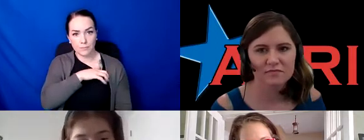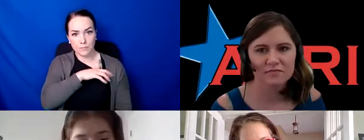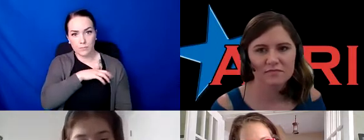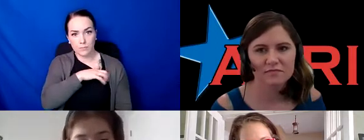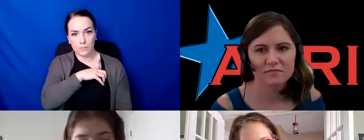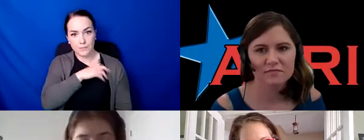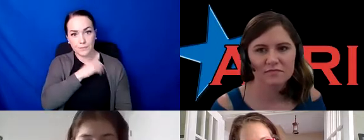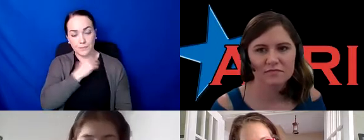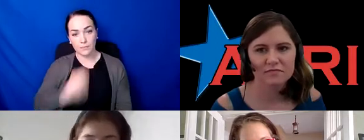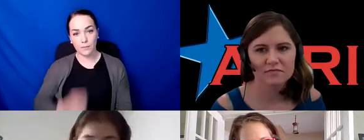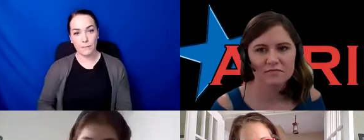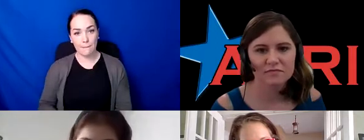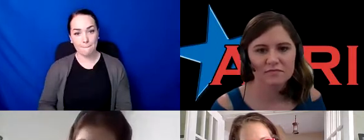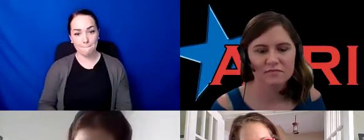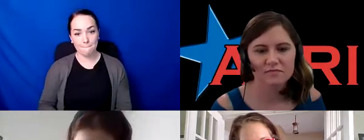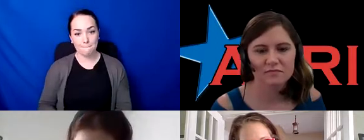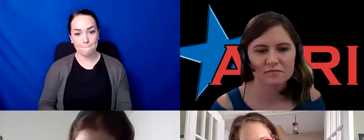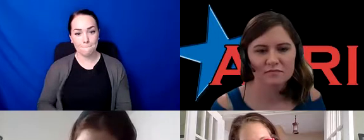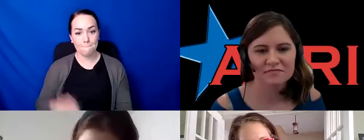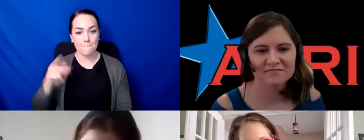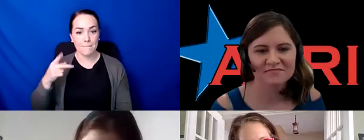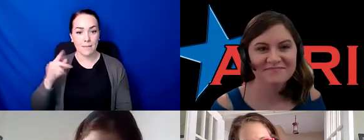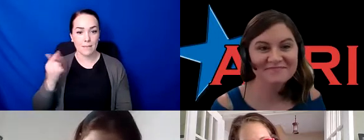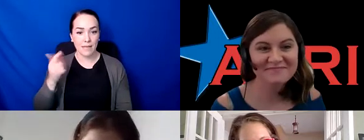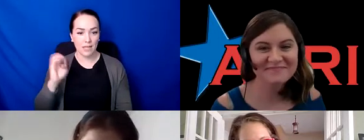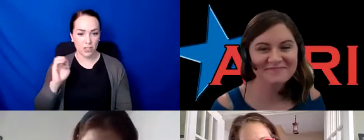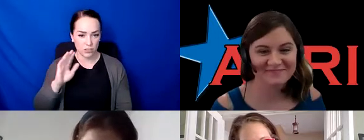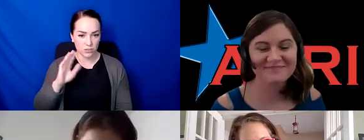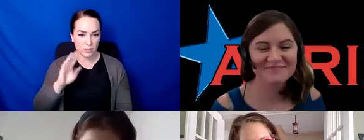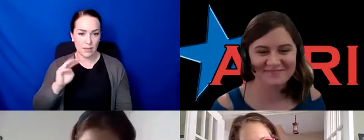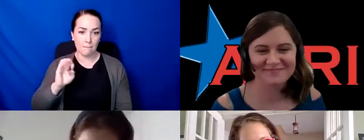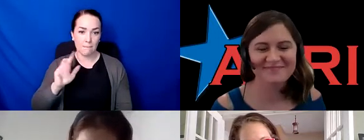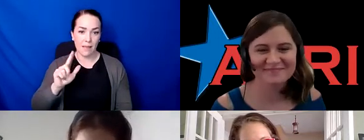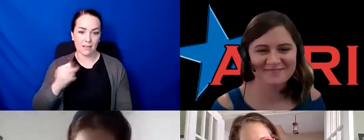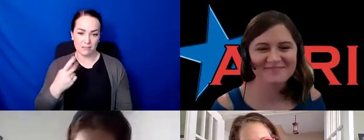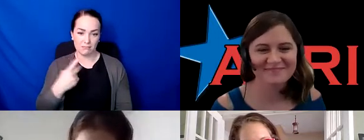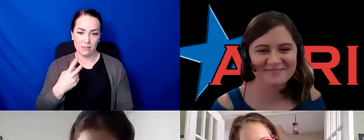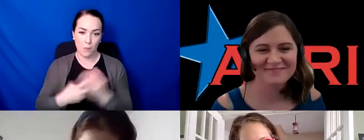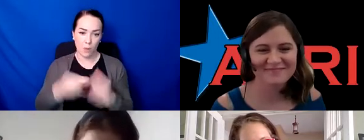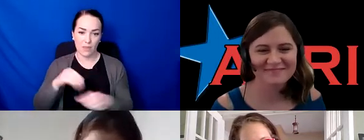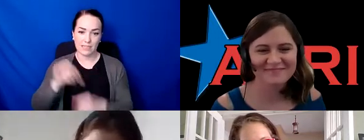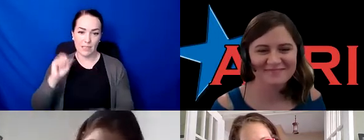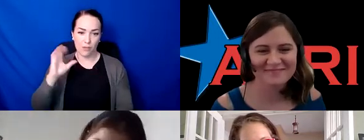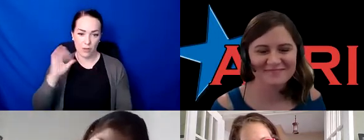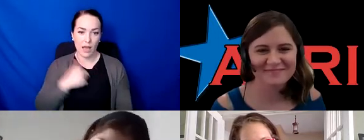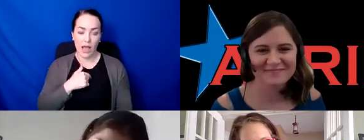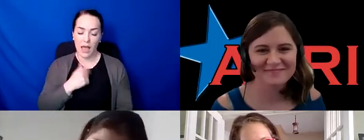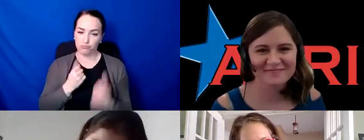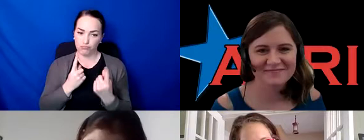So, and Mel's, we're in South Carolina, so I feel you on some of those